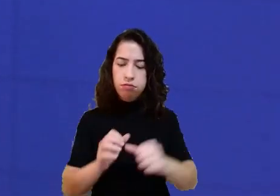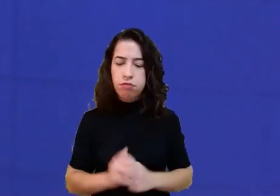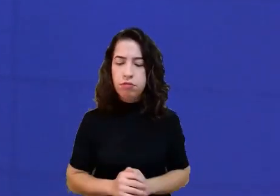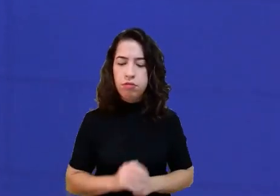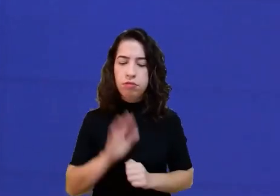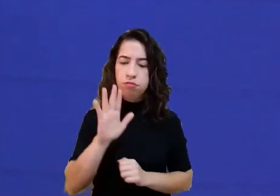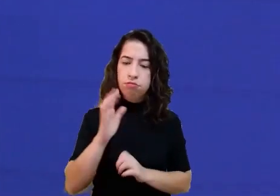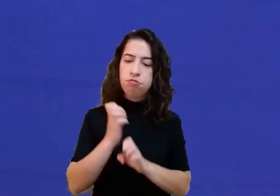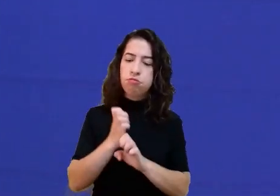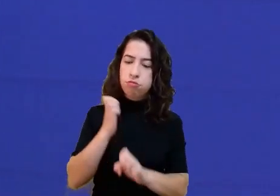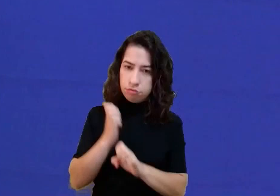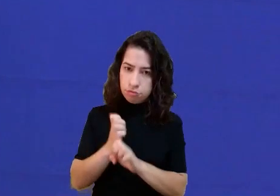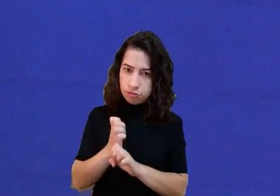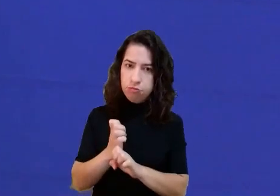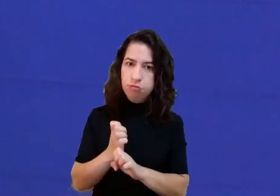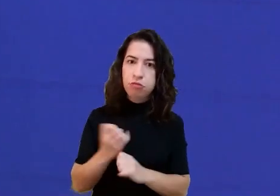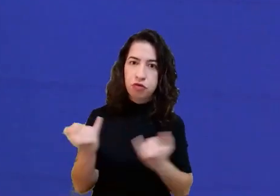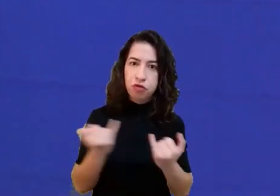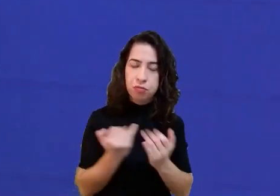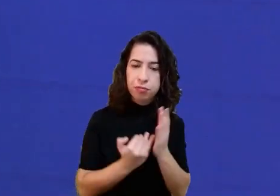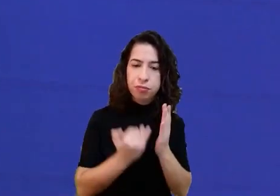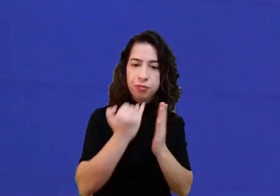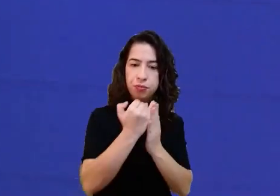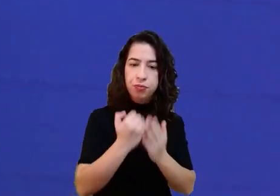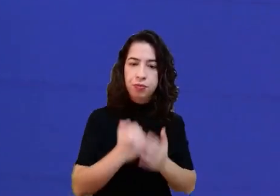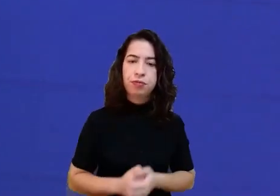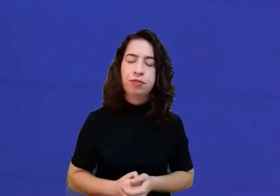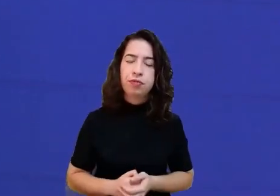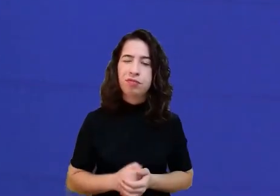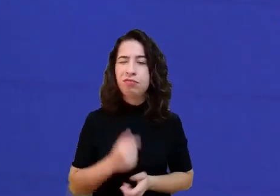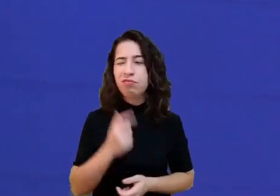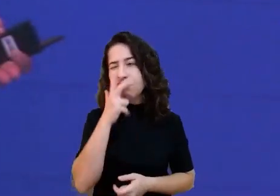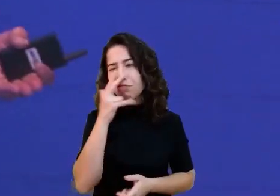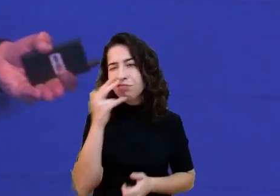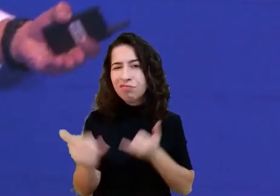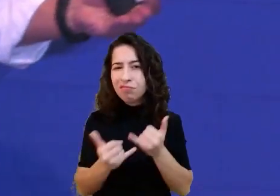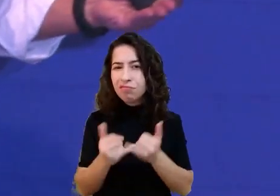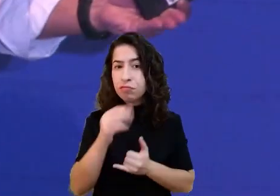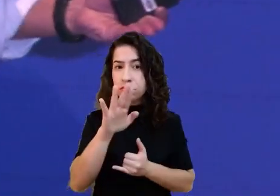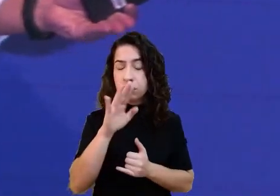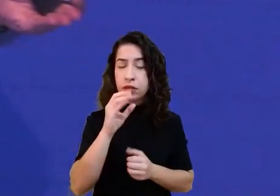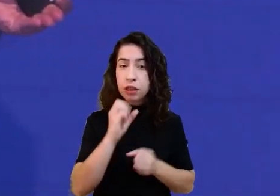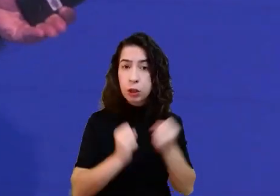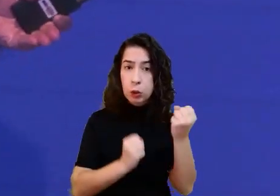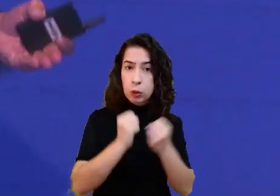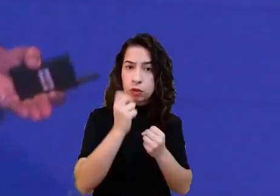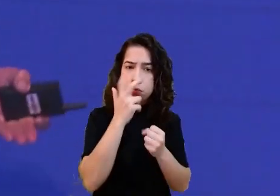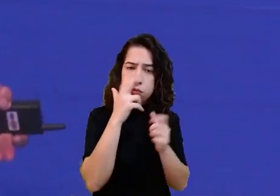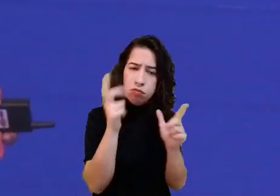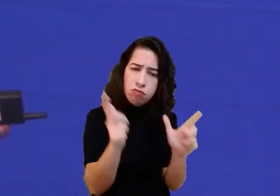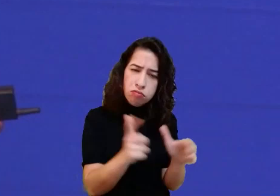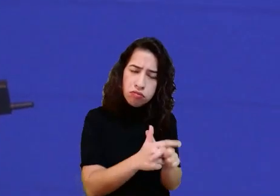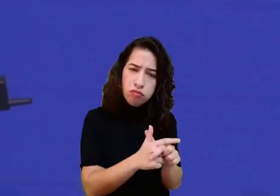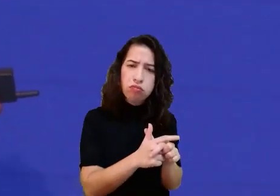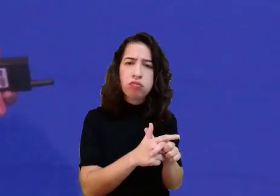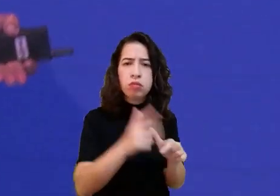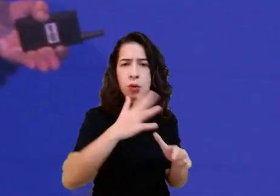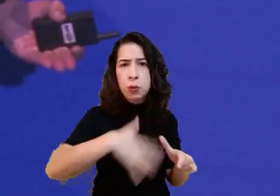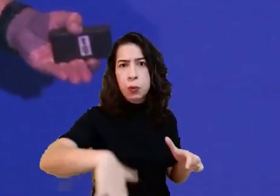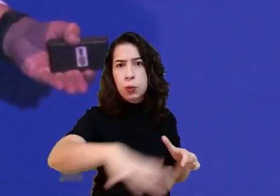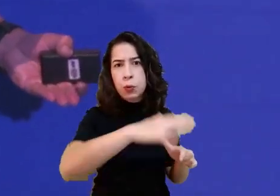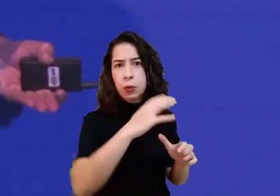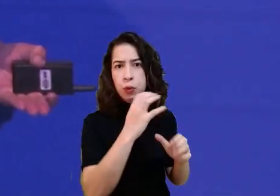aluminum oxide. So this game makes the industry that is small. Our industry is not